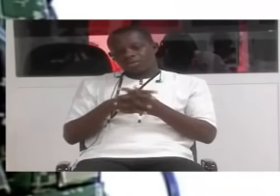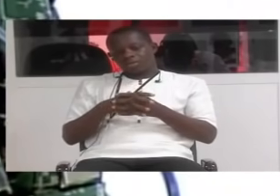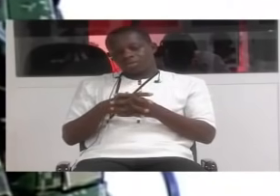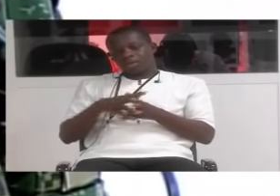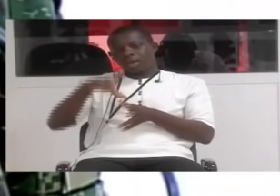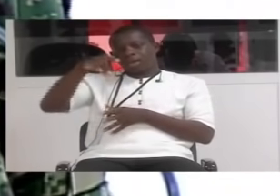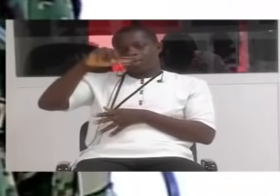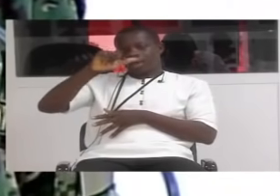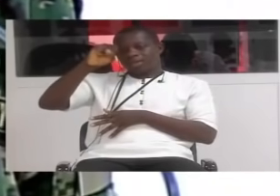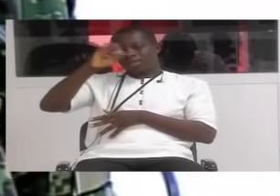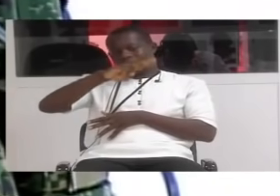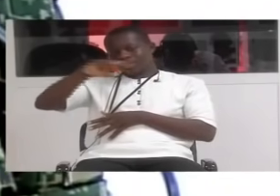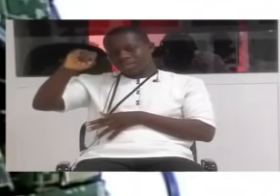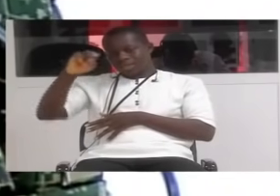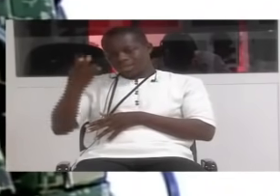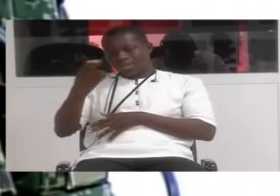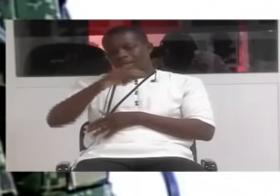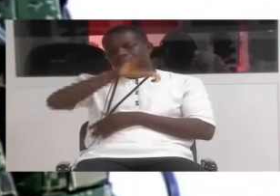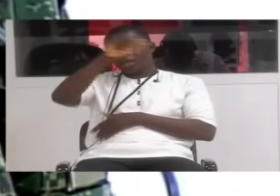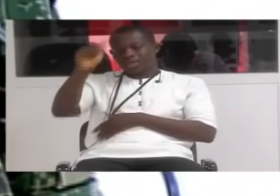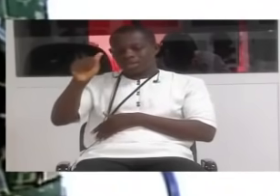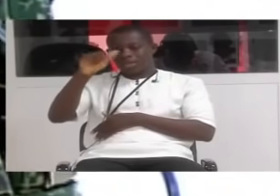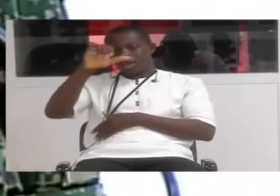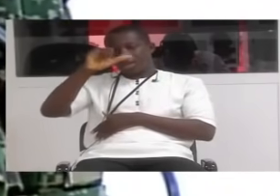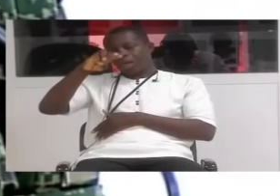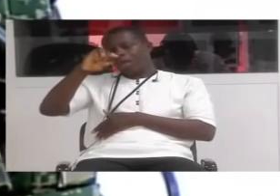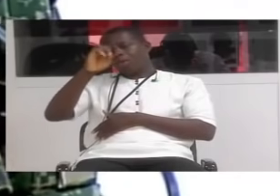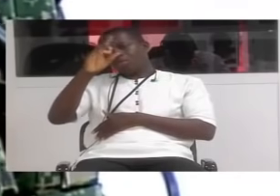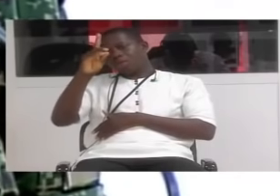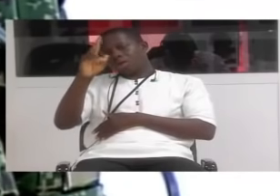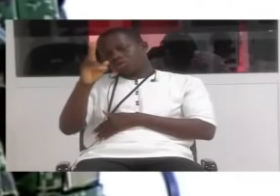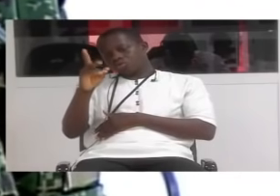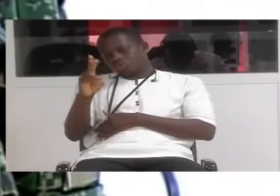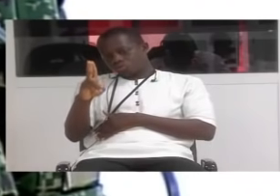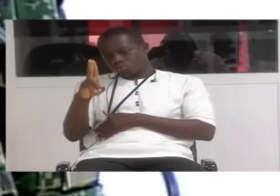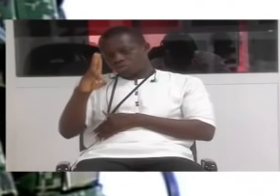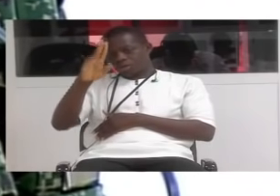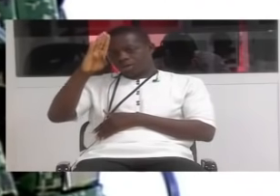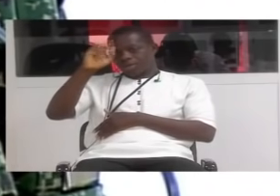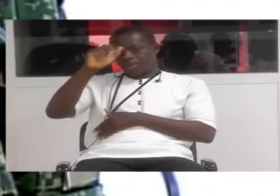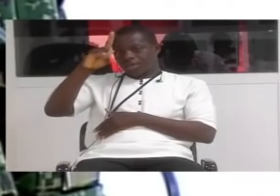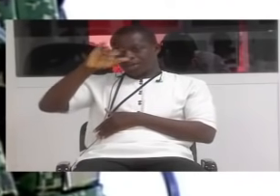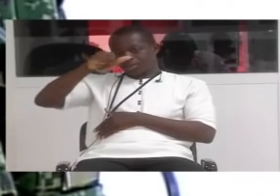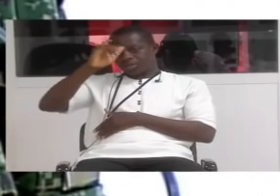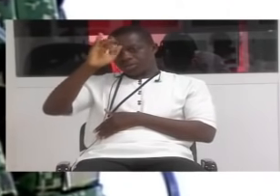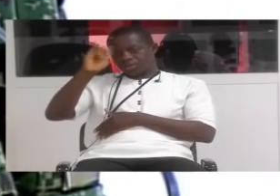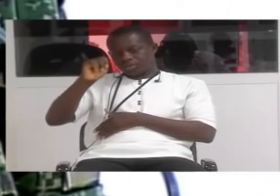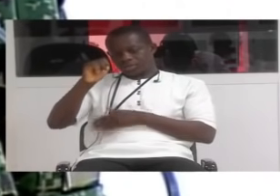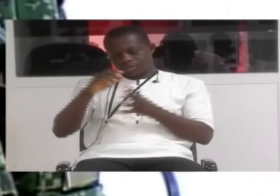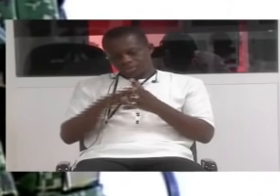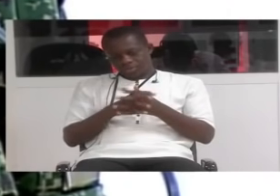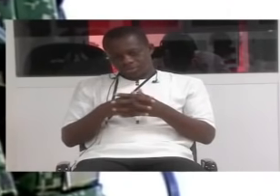Chairman ti Amadou Badji Passane and Amadou Badji. I think when we got to Tanger they return. That is where I am not